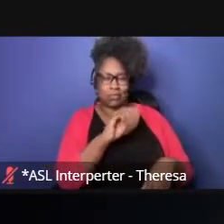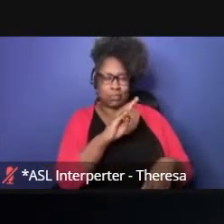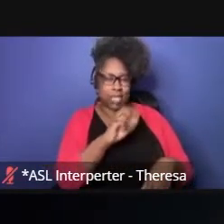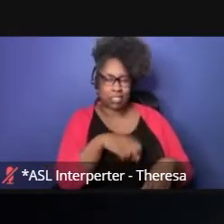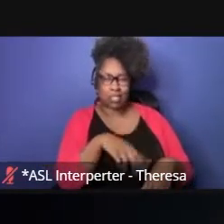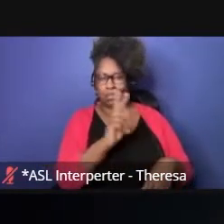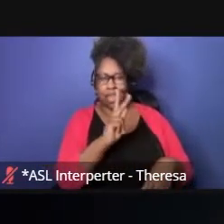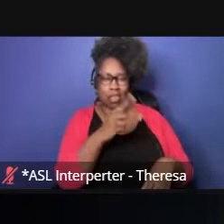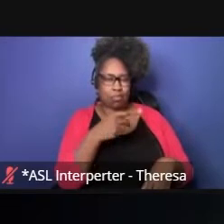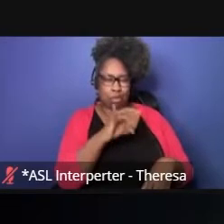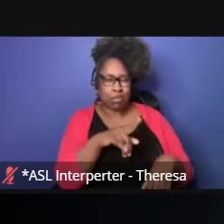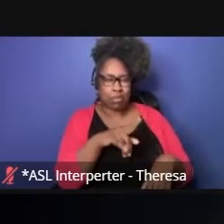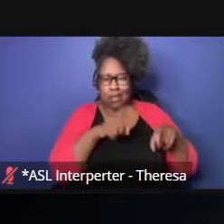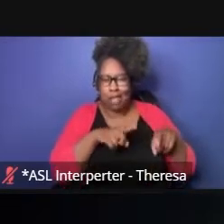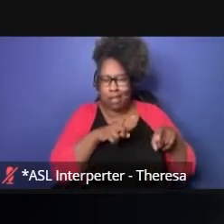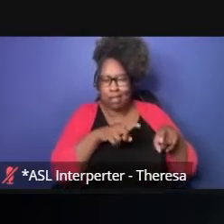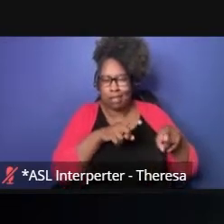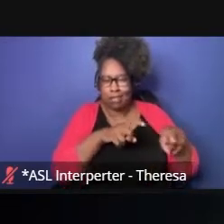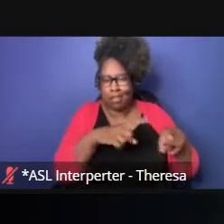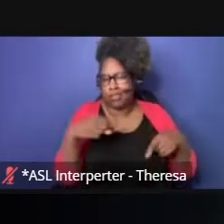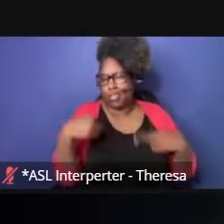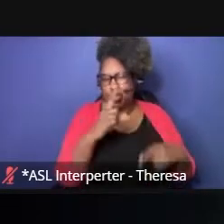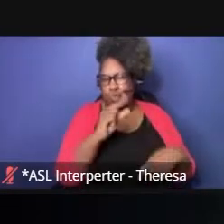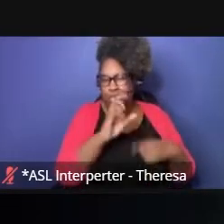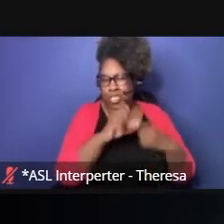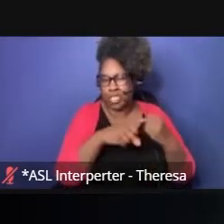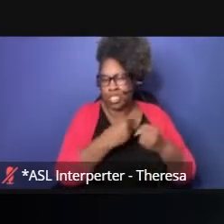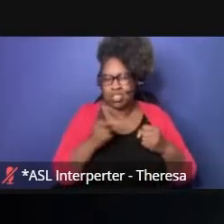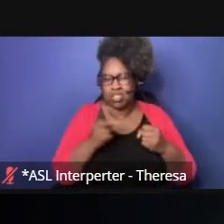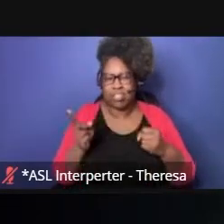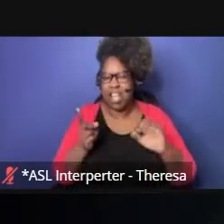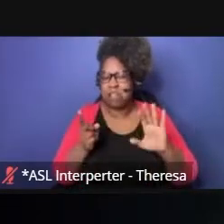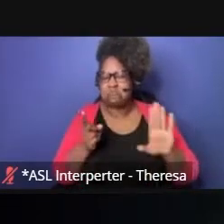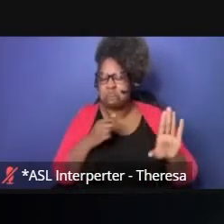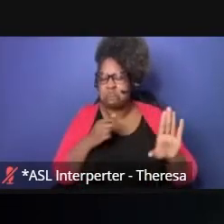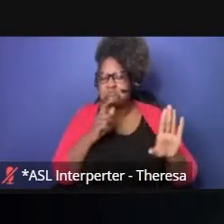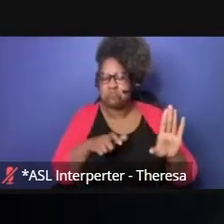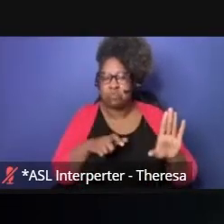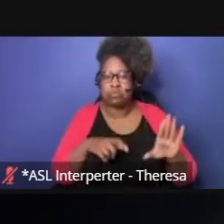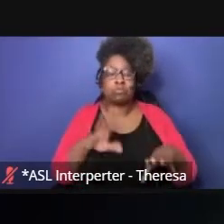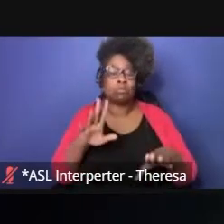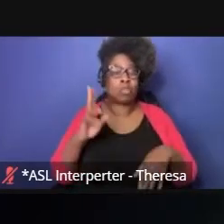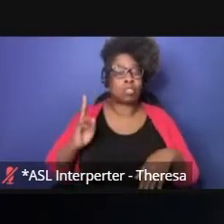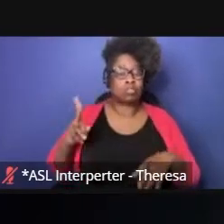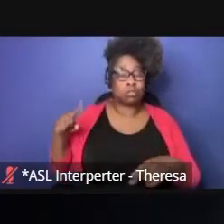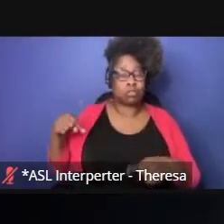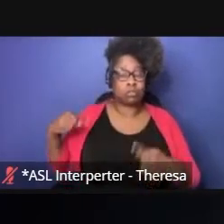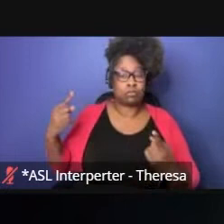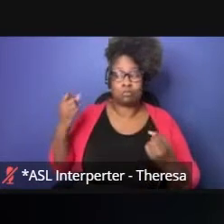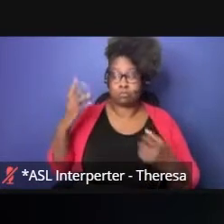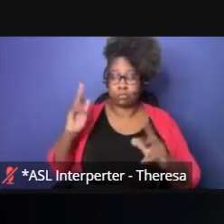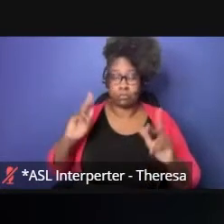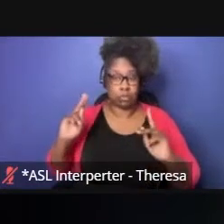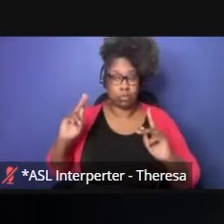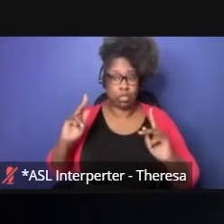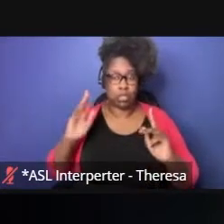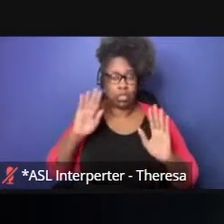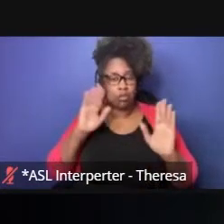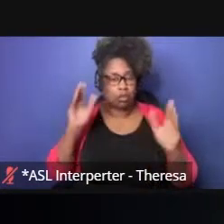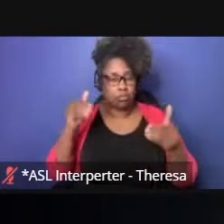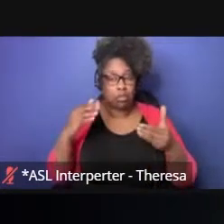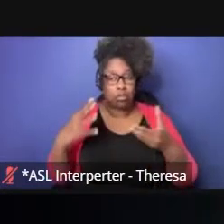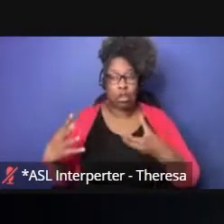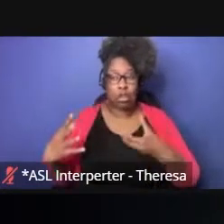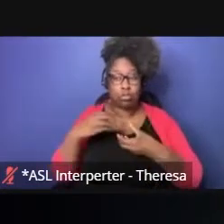or any of those things we've done in the past 20 years. So historically, a lot of our people, when it comes to inclusion, have been